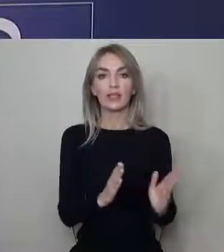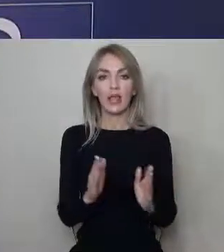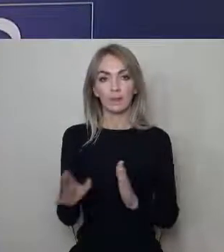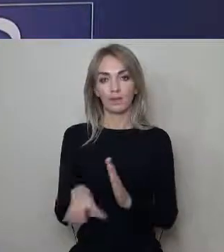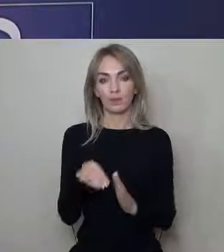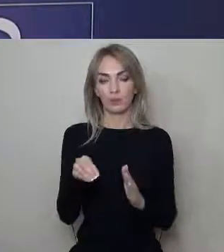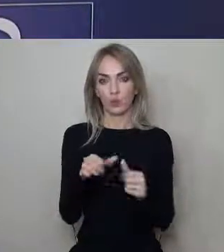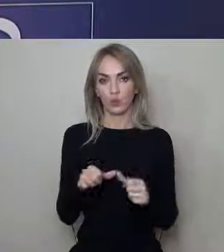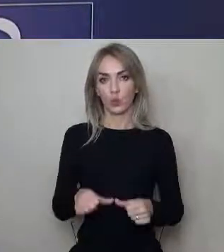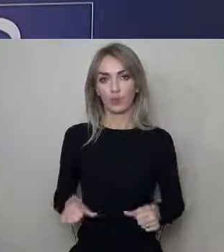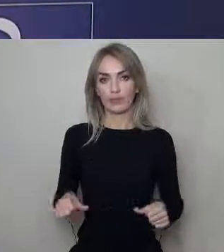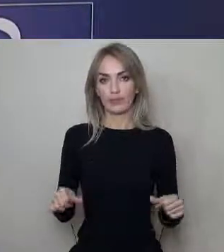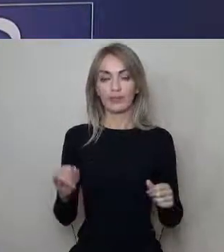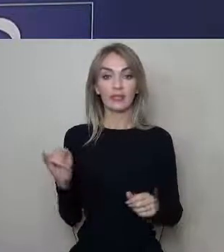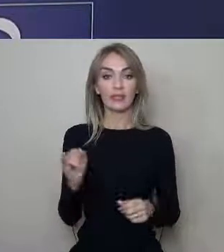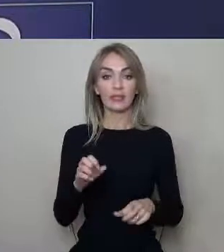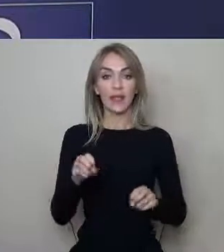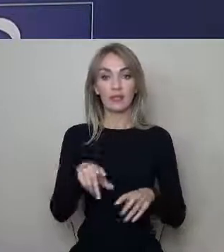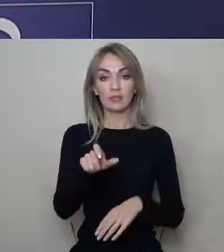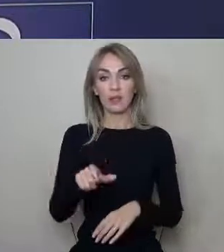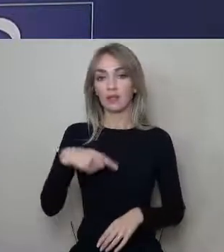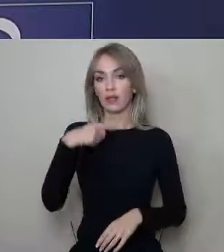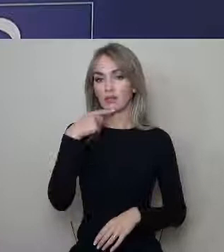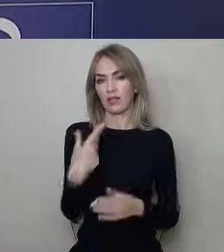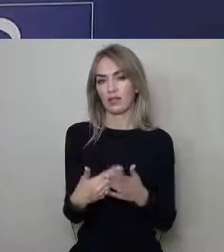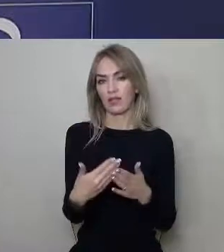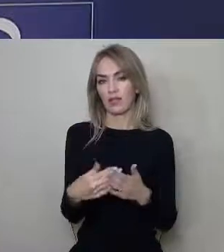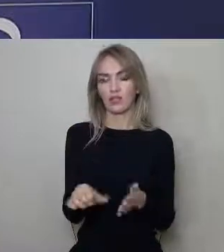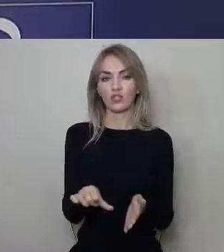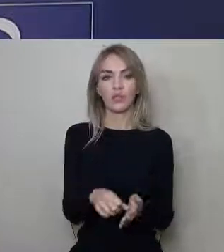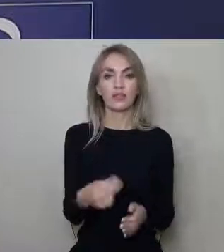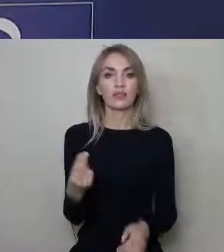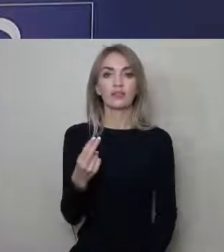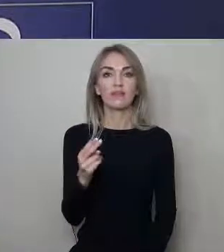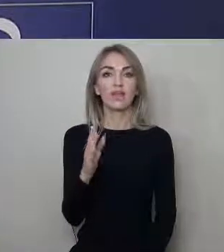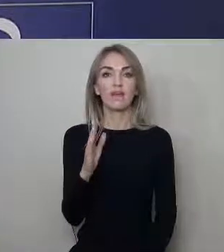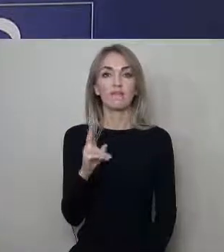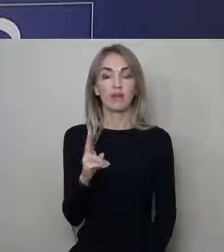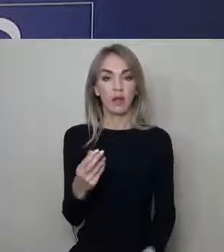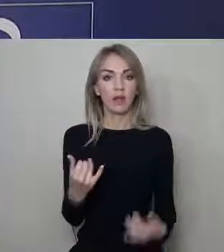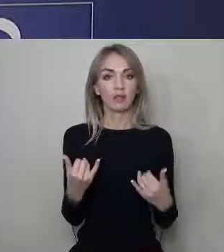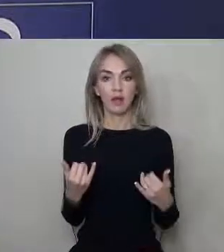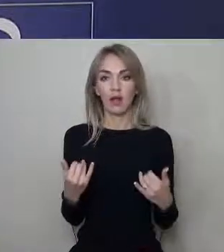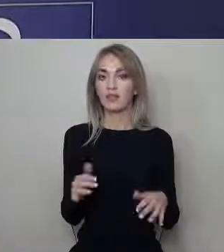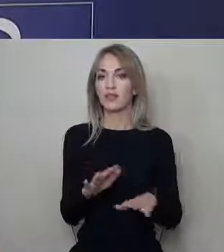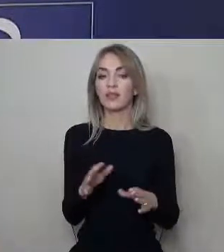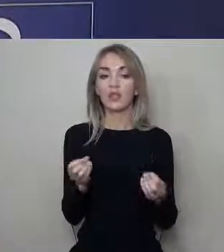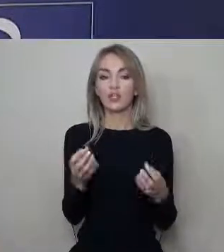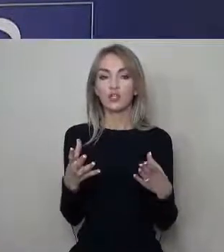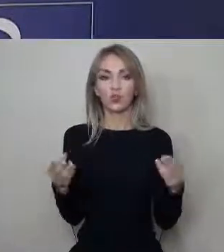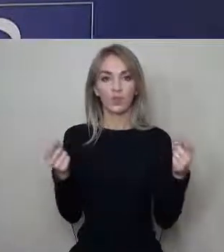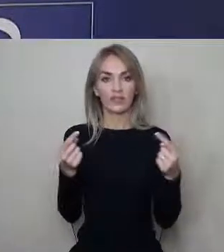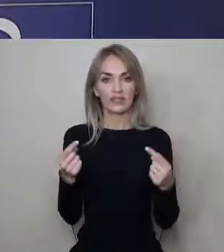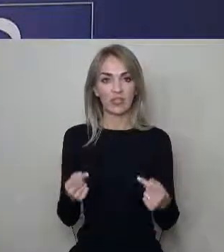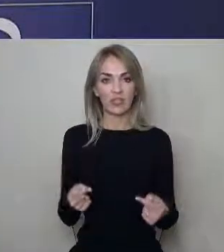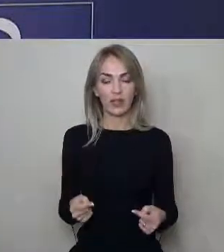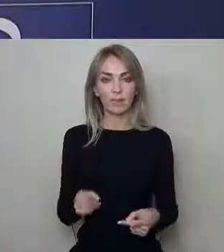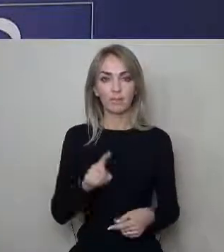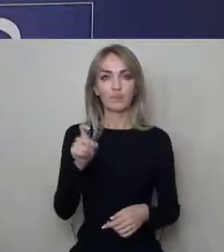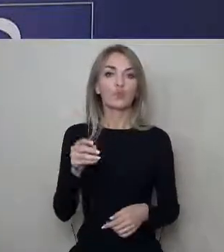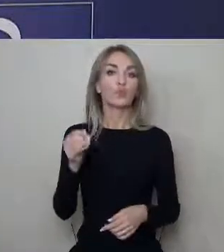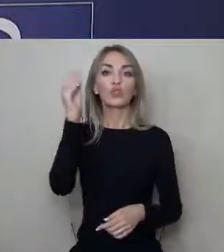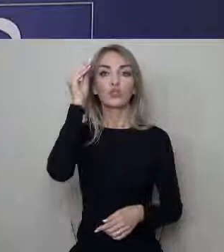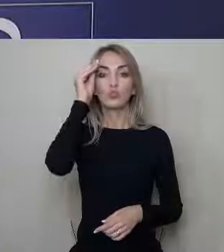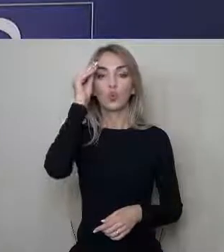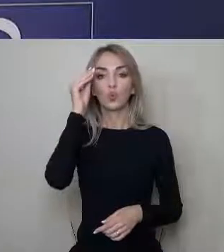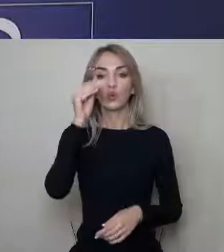hierarchy within the system of the election commissions. And CSC did mention that we don't have